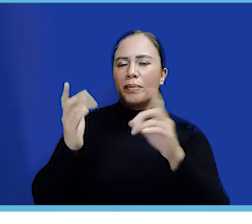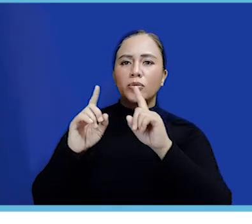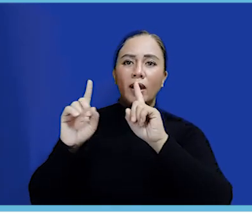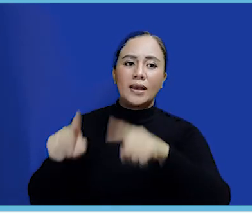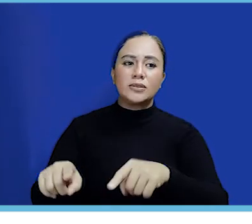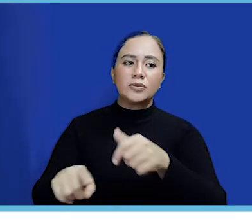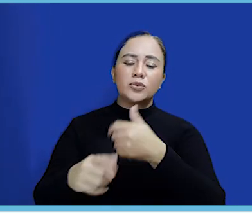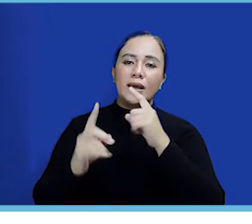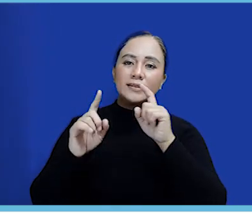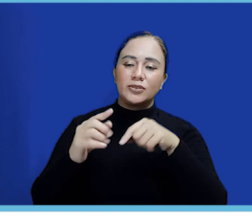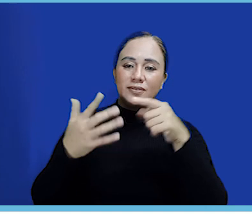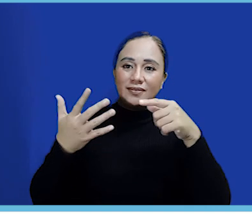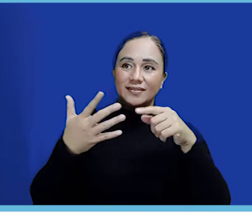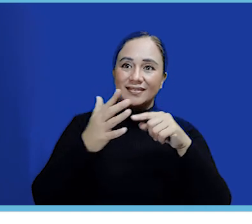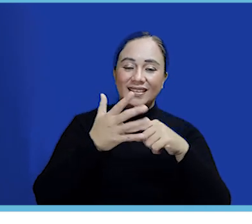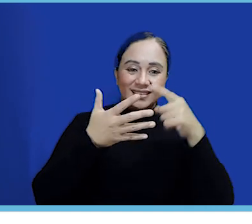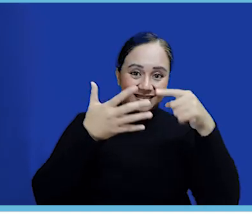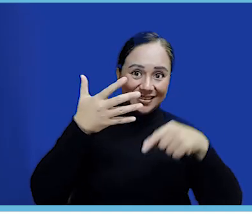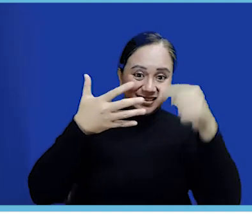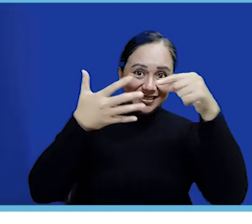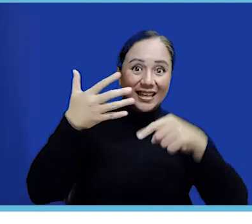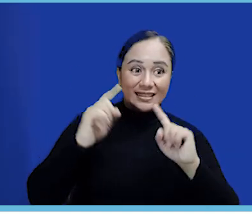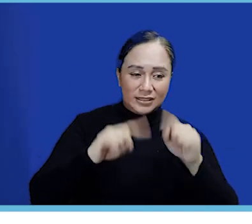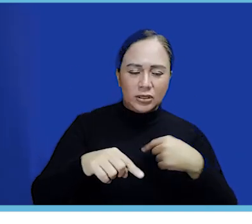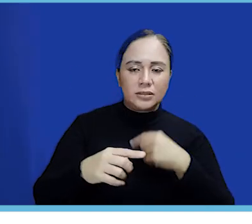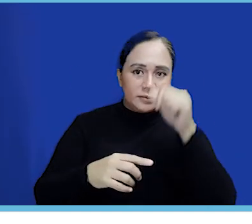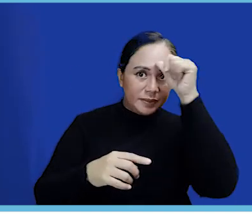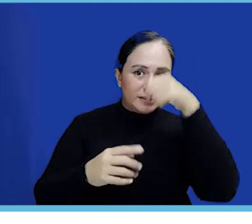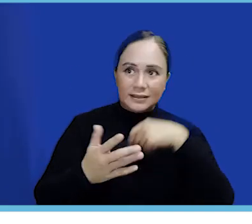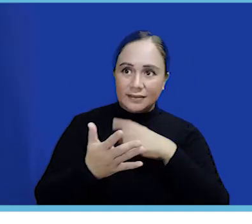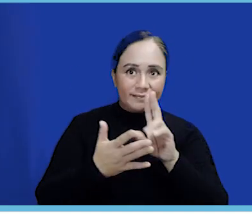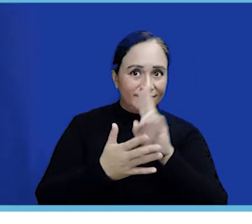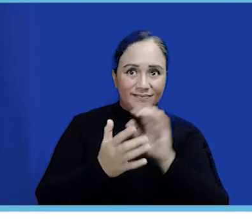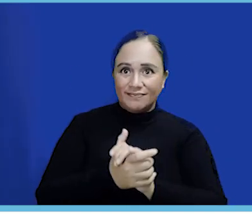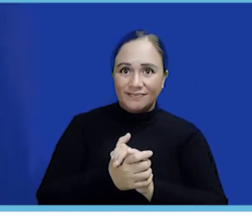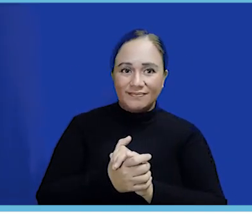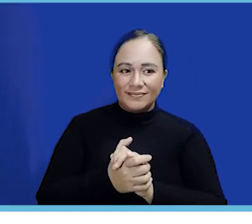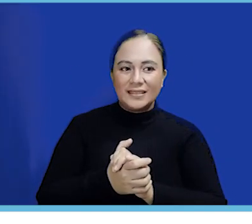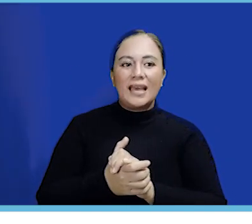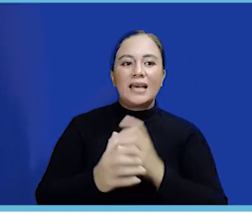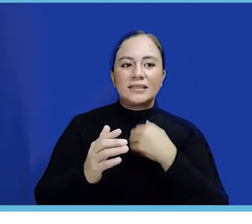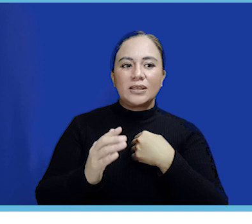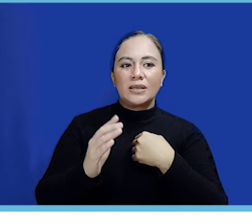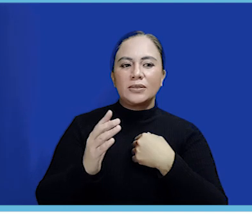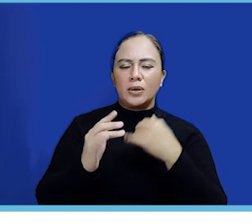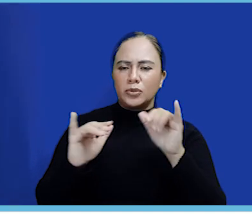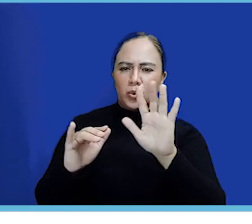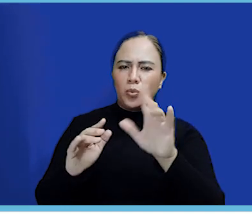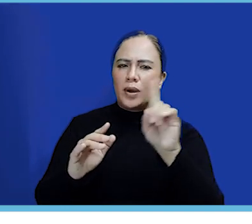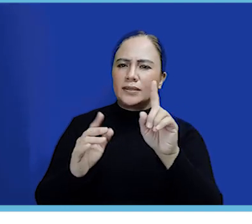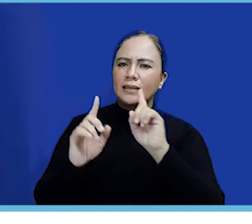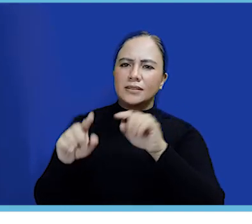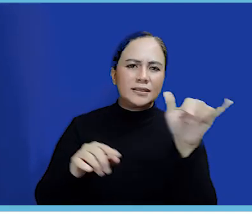Compare your responses to the answer key. Please take note that it is not exhaustive. What answers are similar